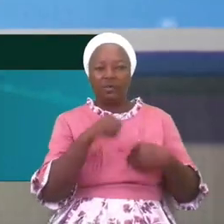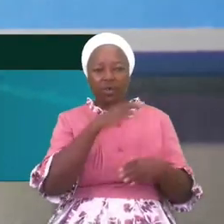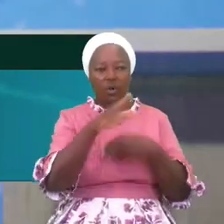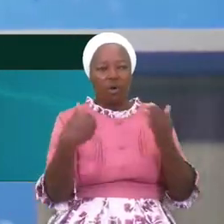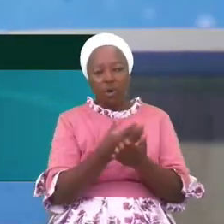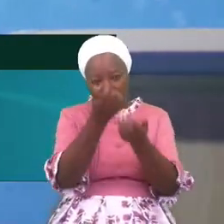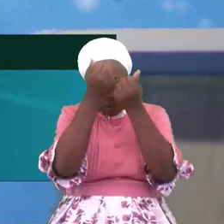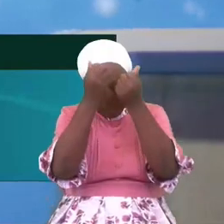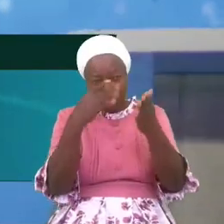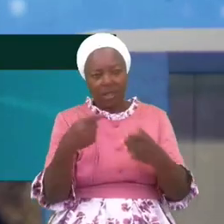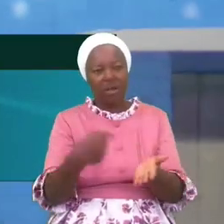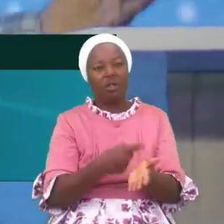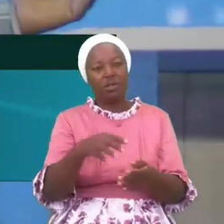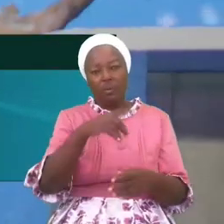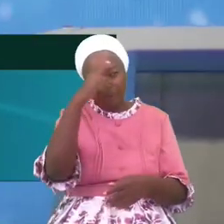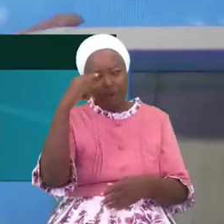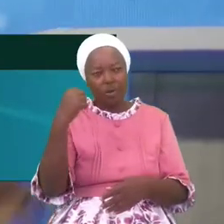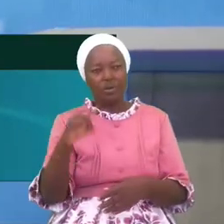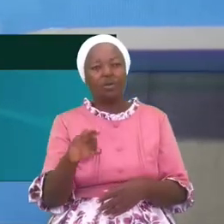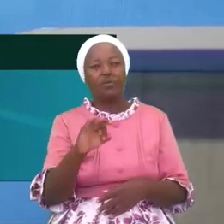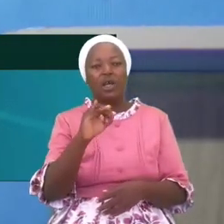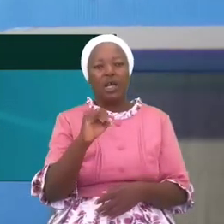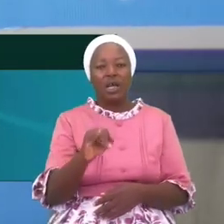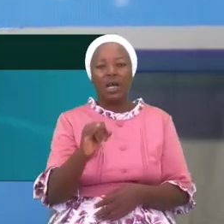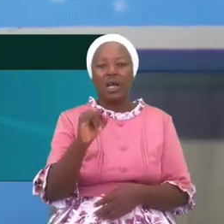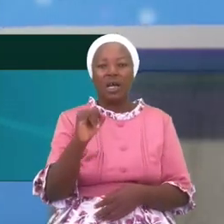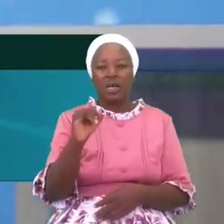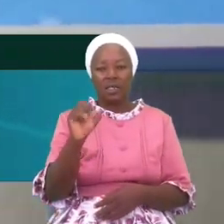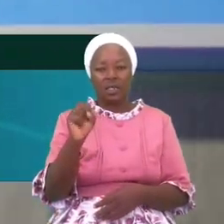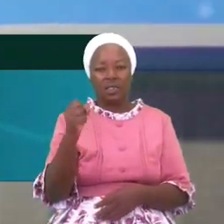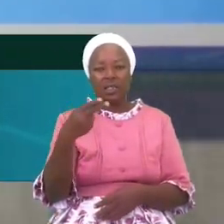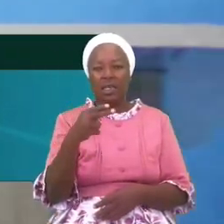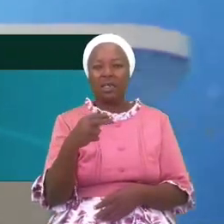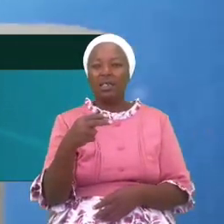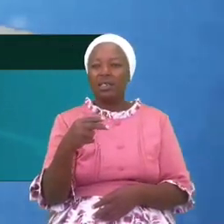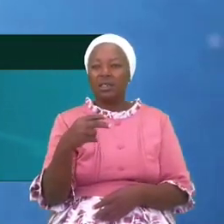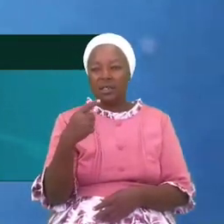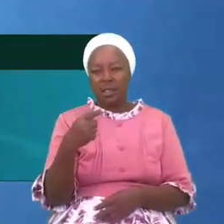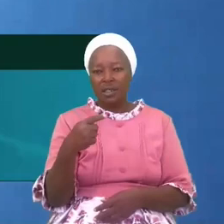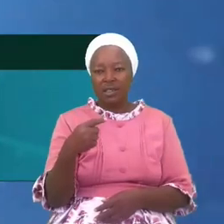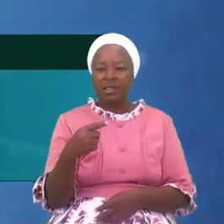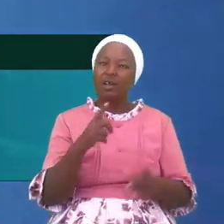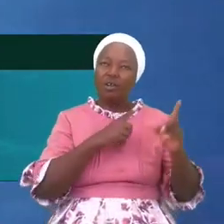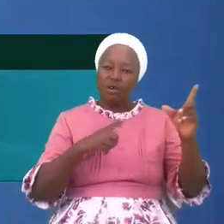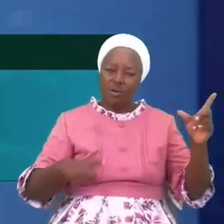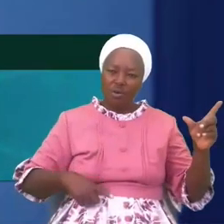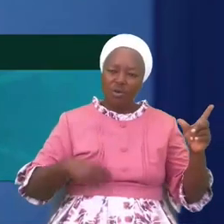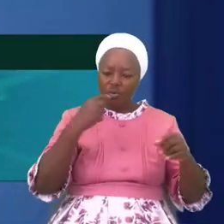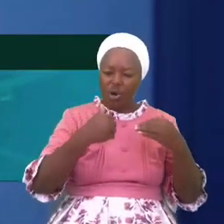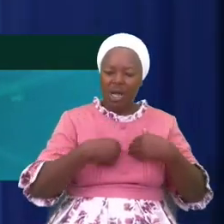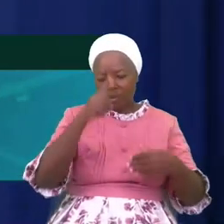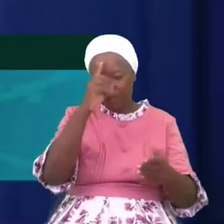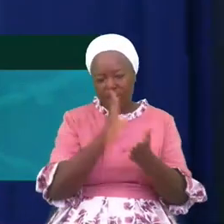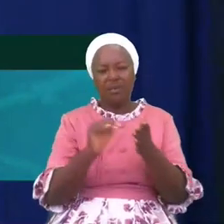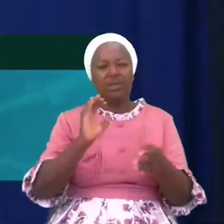Isaiah said, Lord, who has believed our report? Who has believed our report? All the testimonies we're